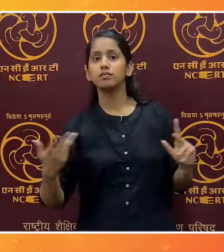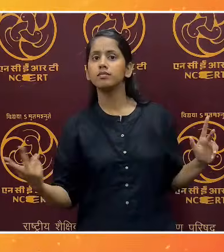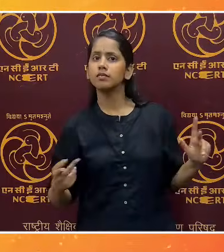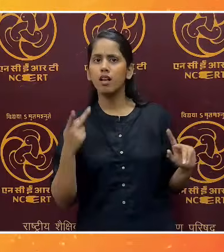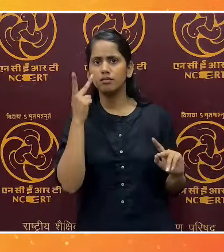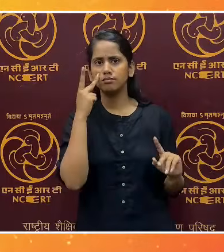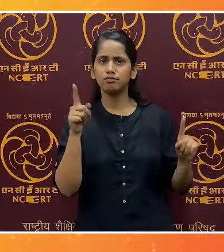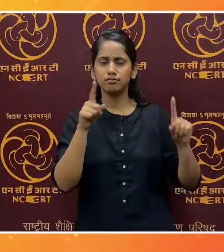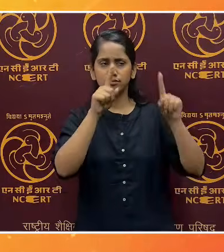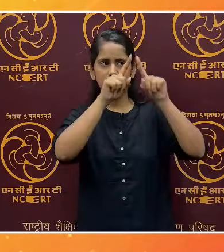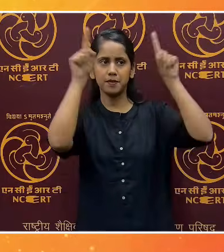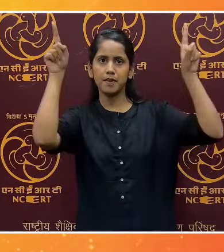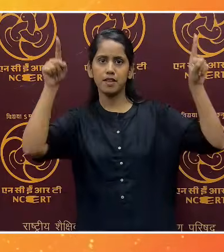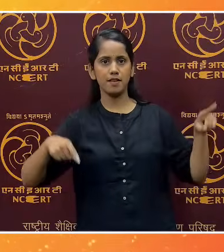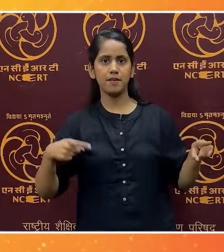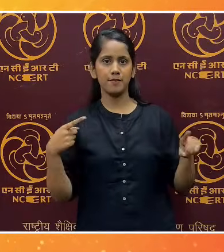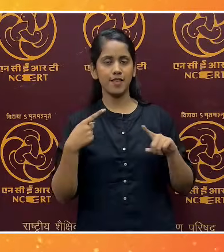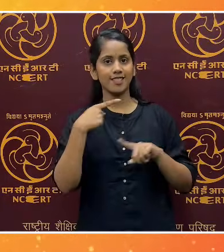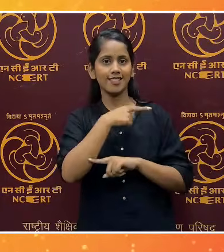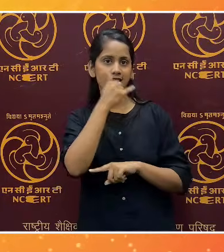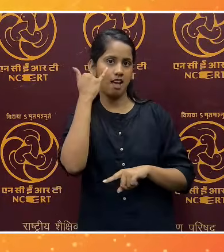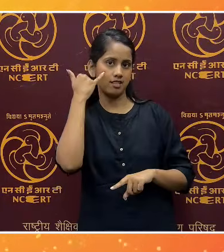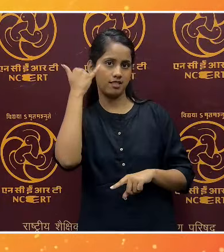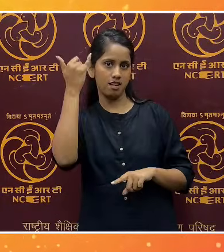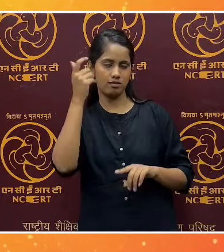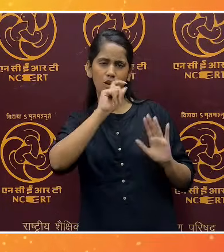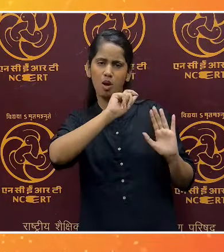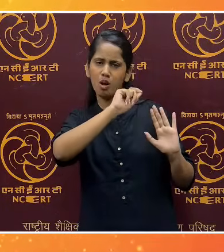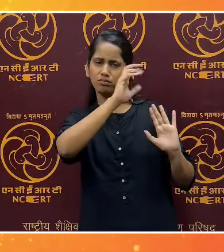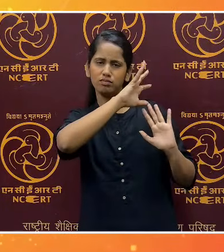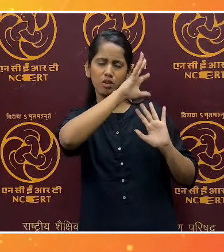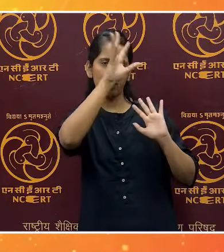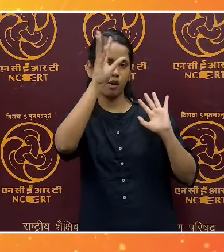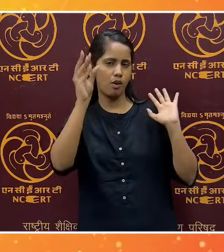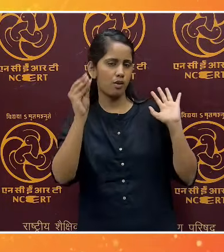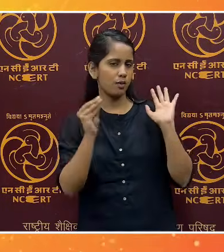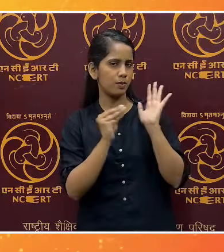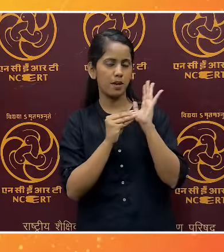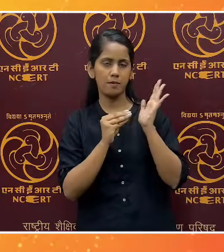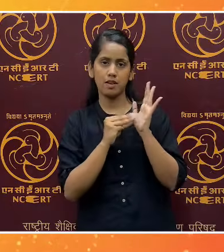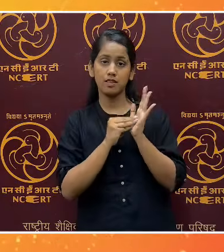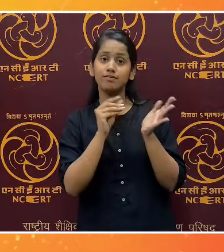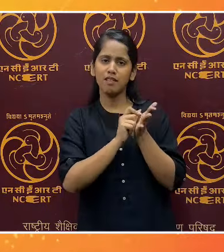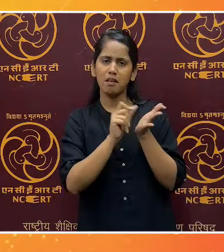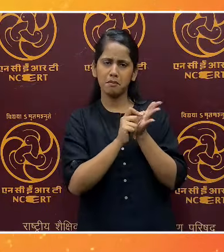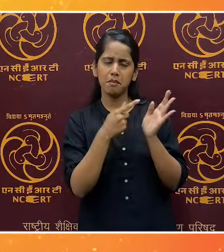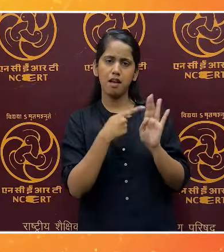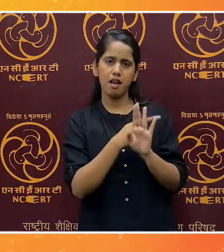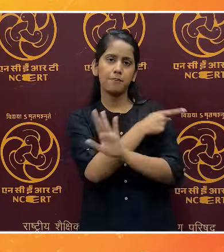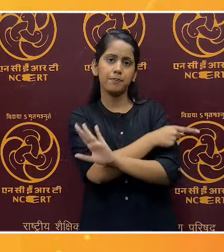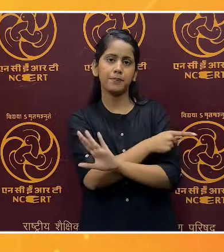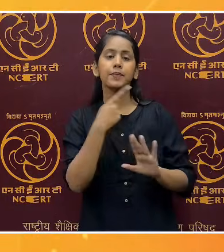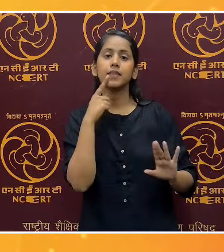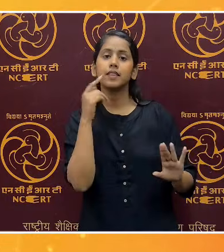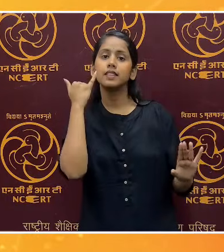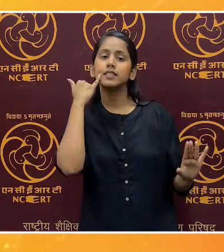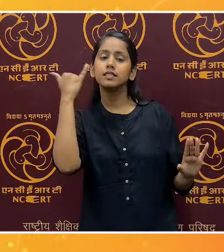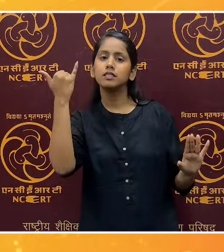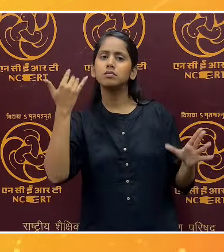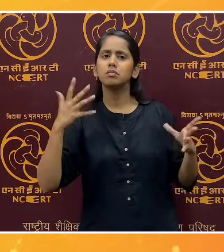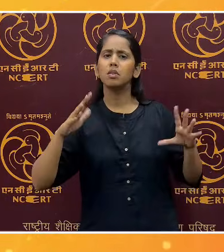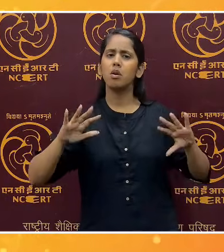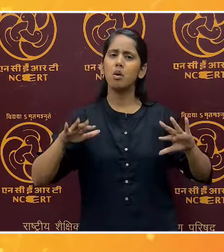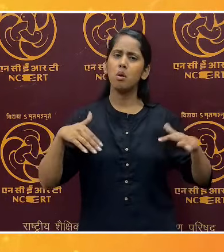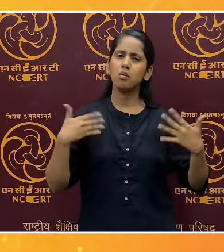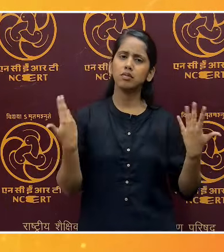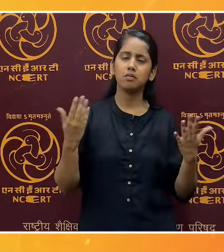your screen, it starts with the idea. Okay, so as it's written here also, idea is a seed from which everything